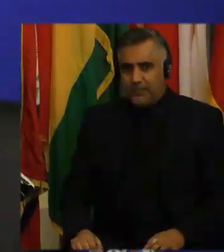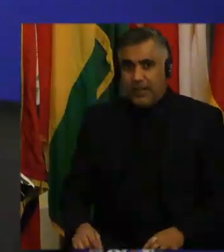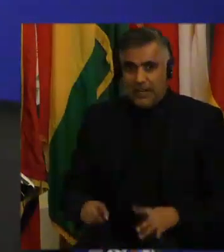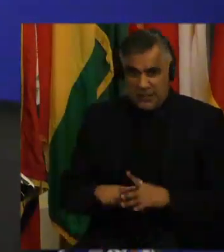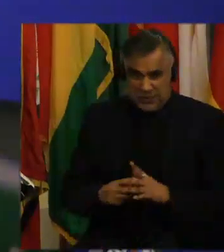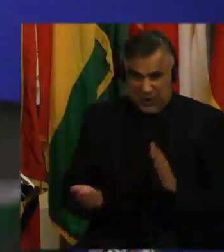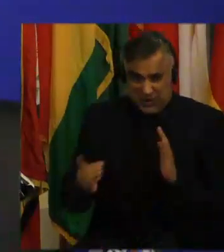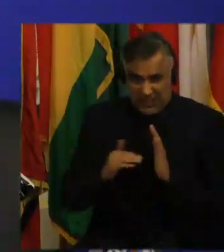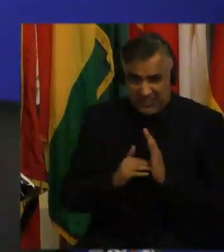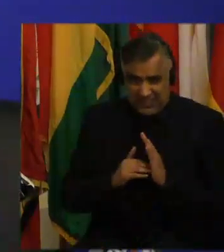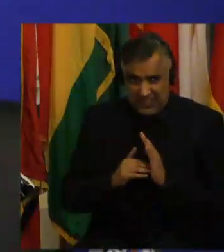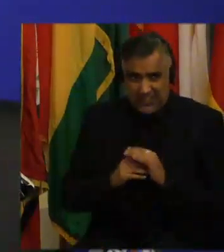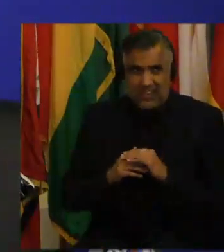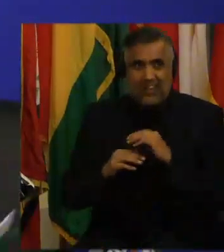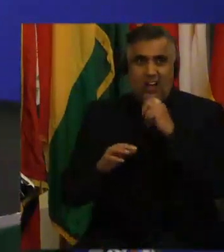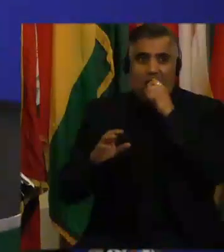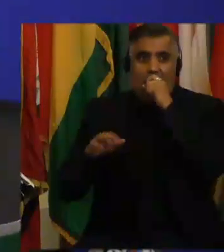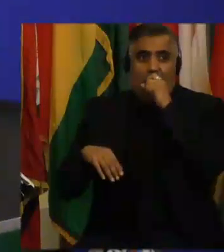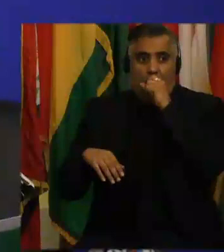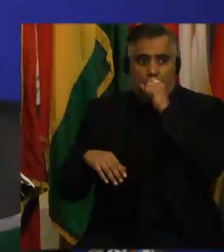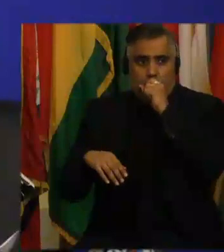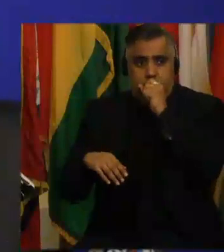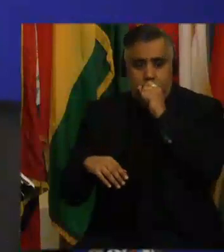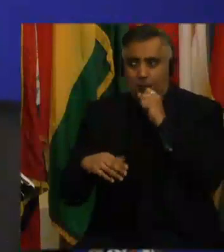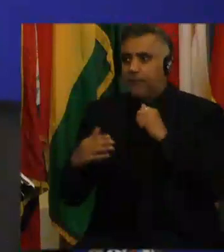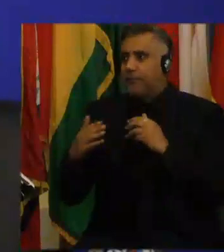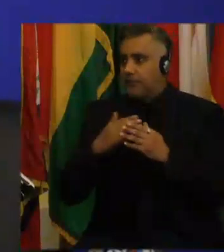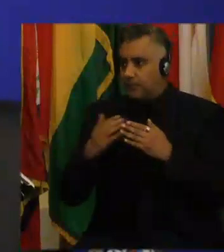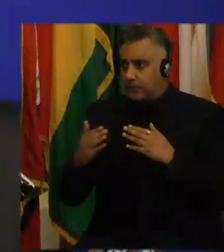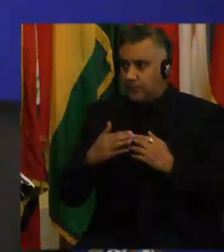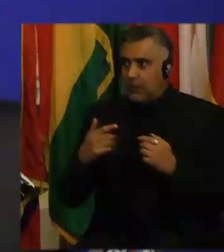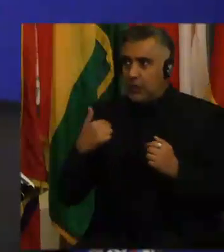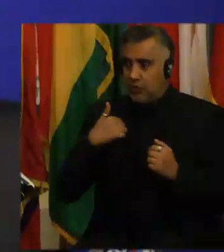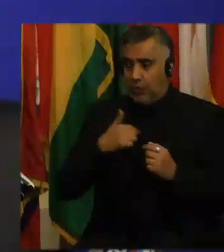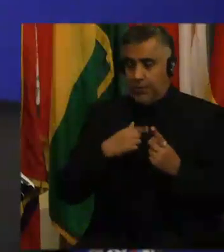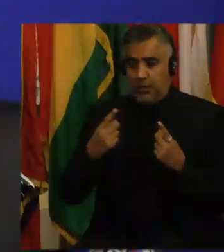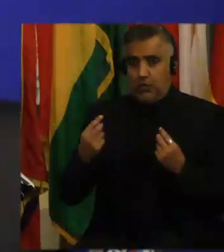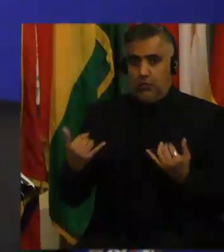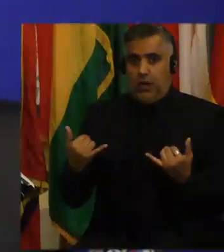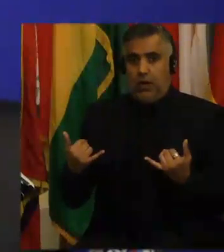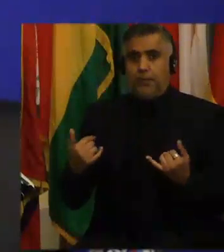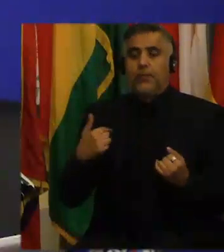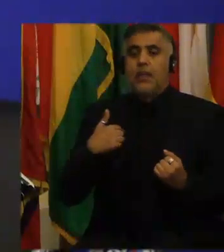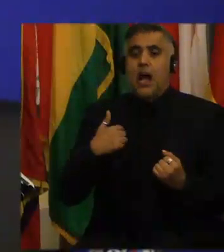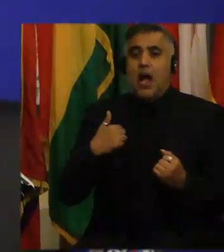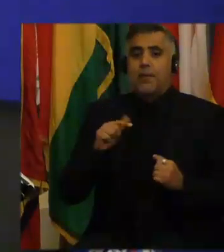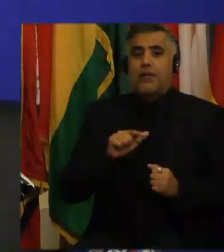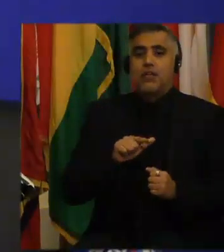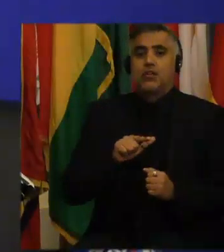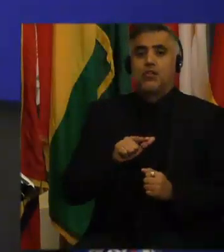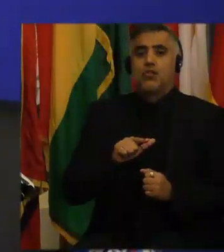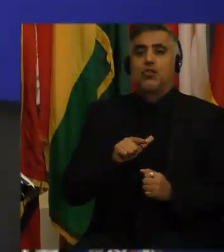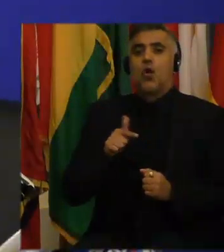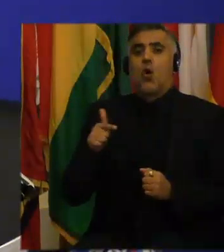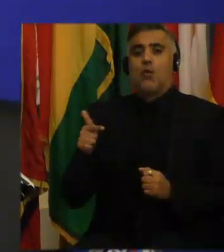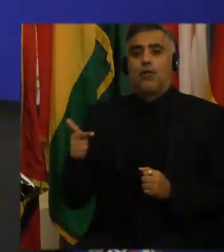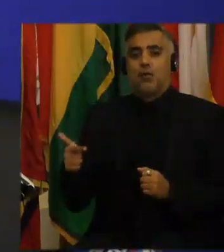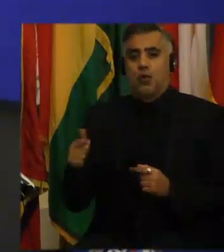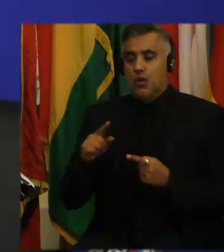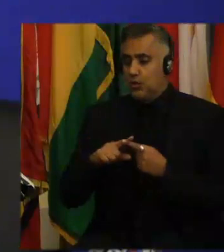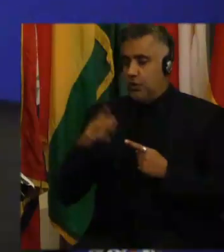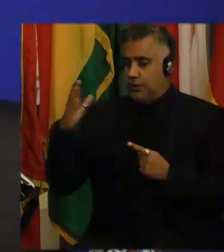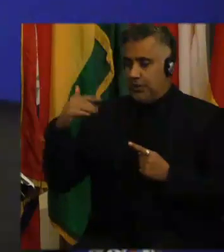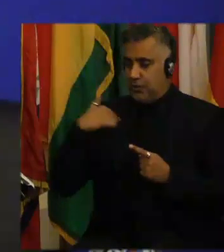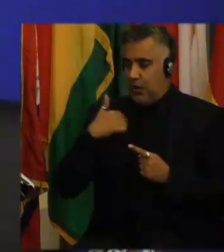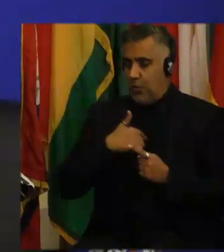Shall I start again? No. Okay. Anyway, so what we'll do now then is I'm gonna turn over the floor to the